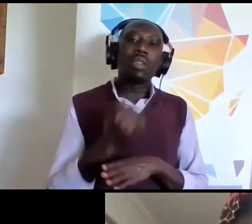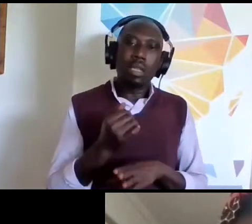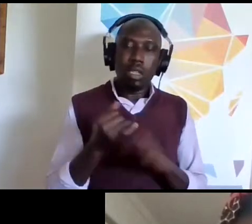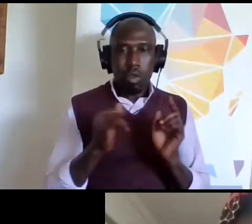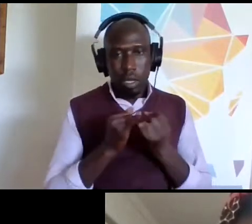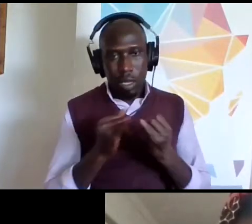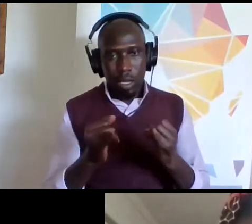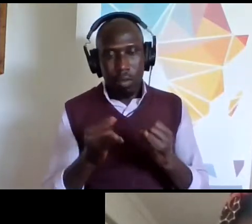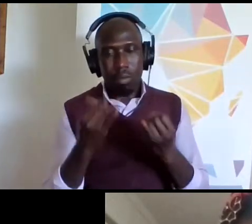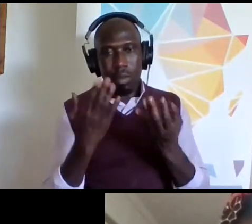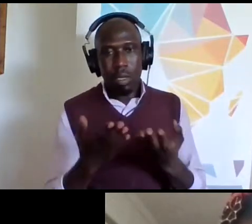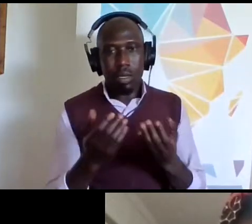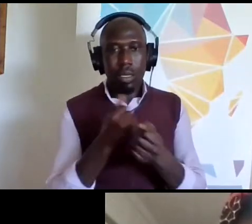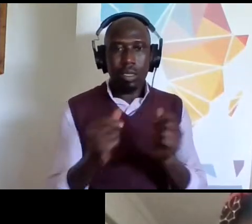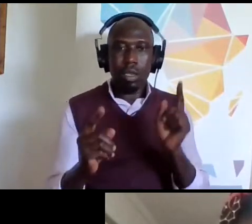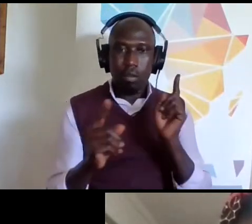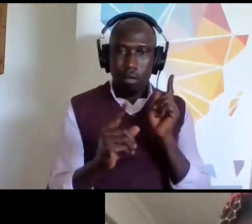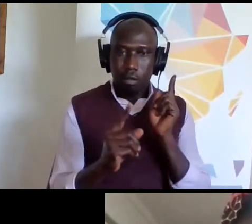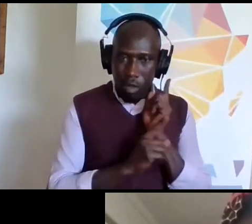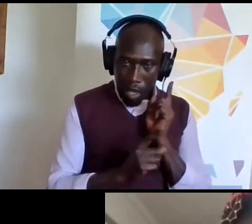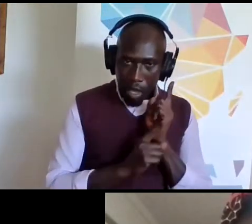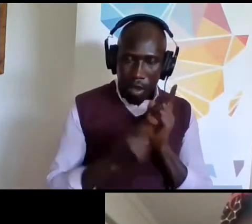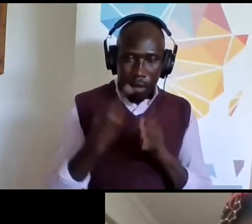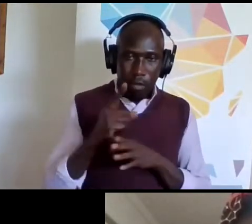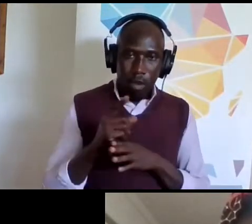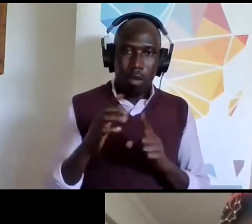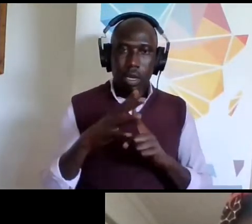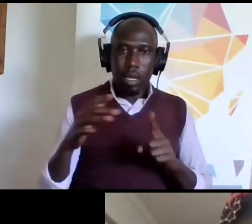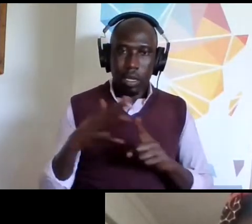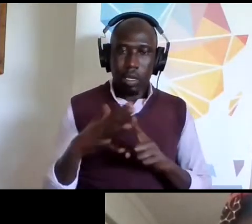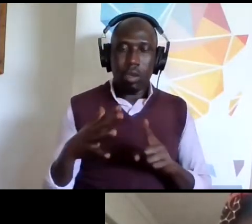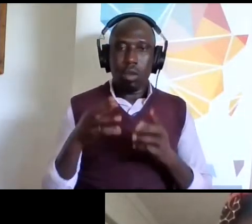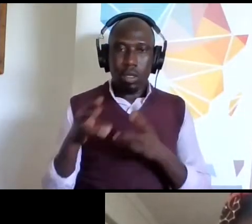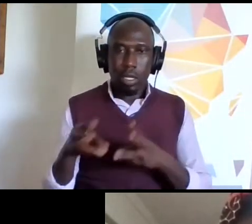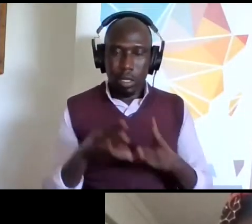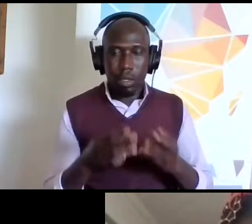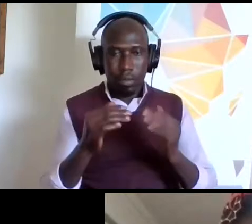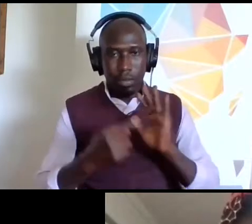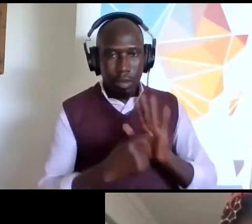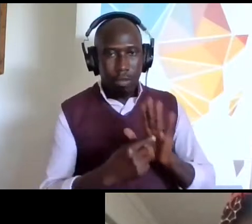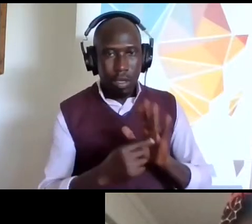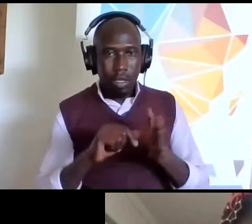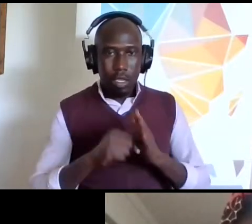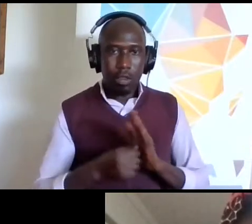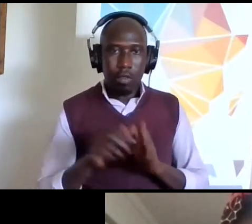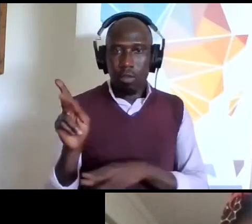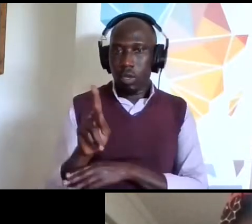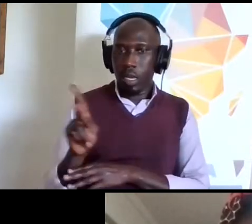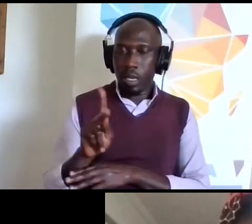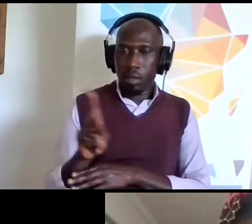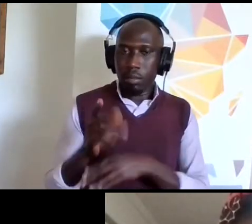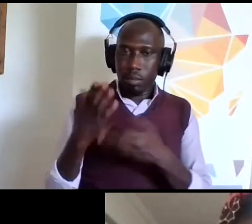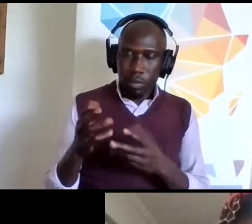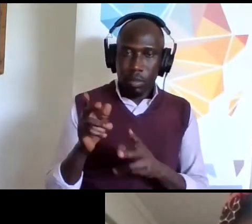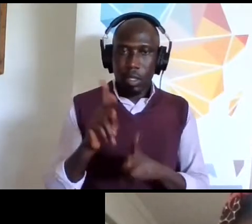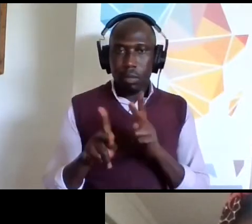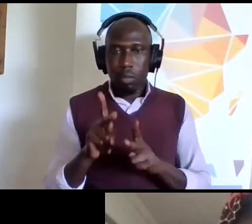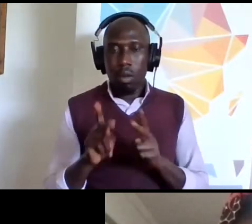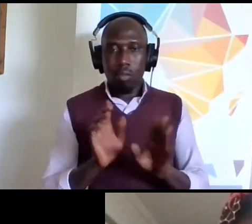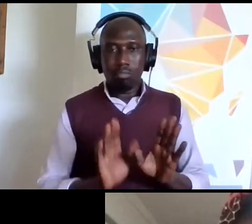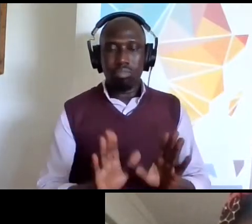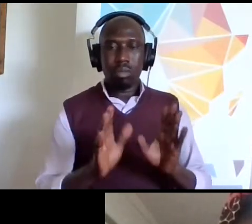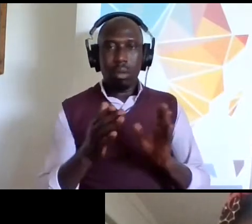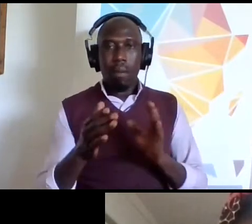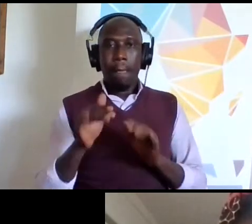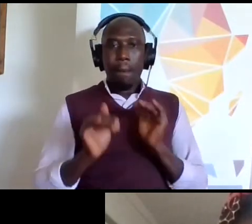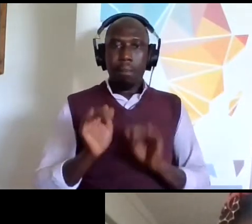implement the necessary safeguards for digital identity systems. For instance, the case of Kenya, where citizens pushed back and actually